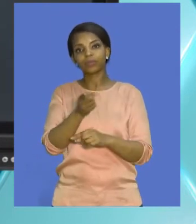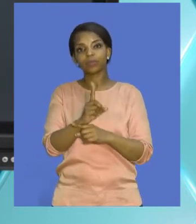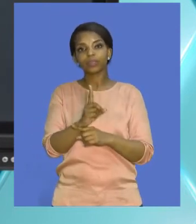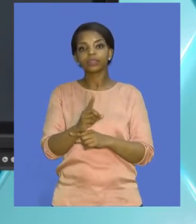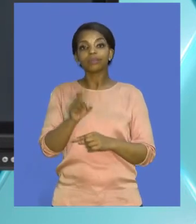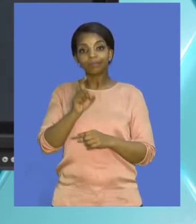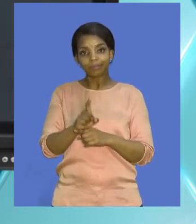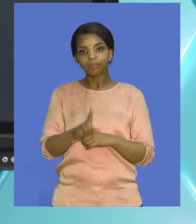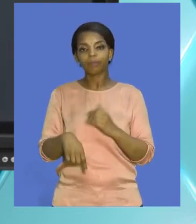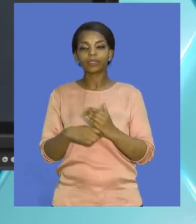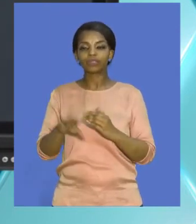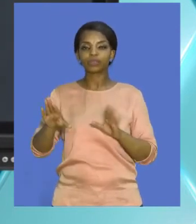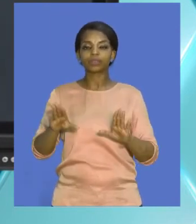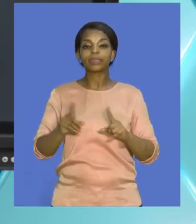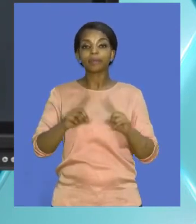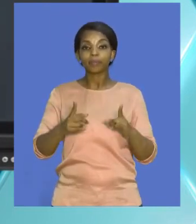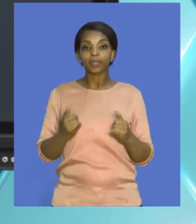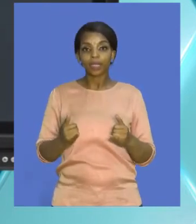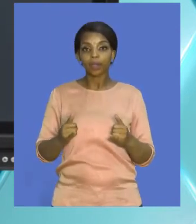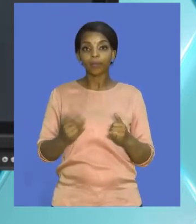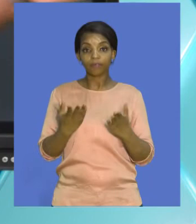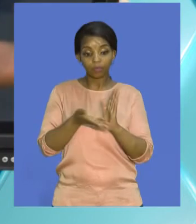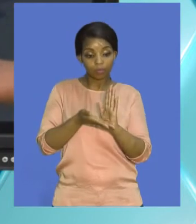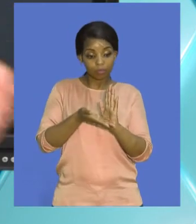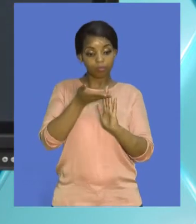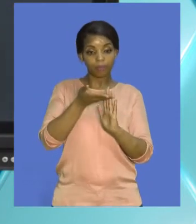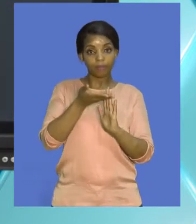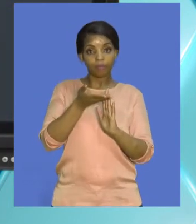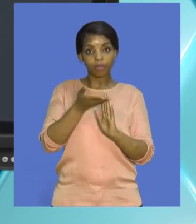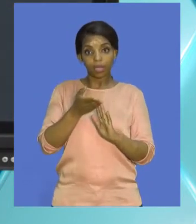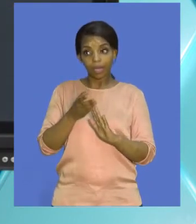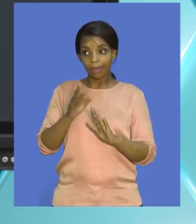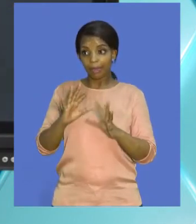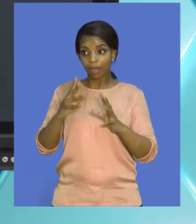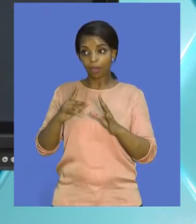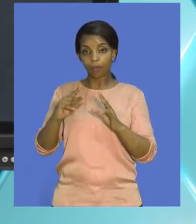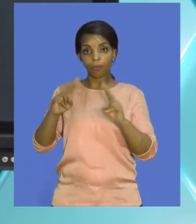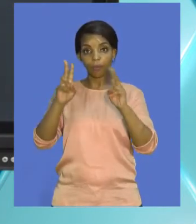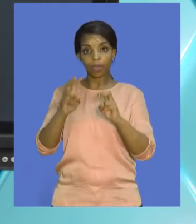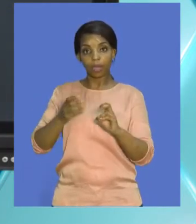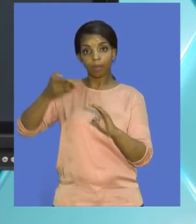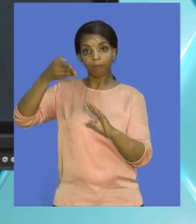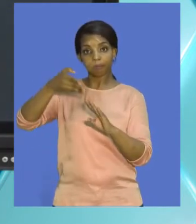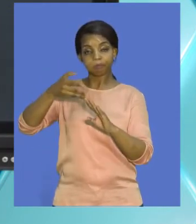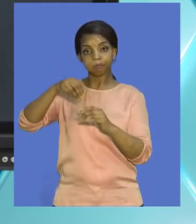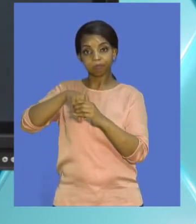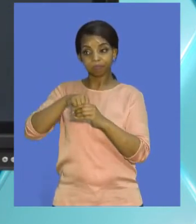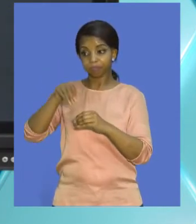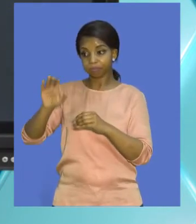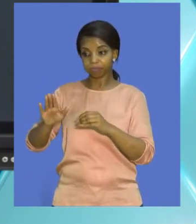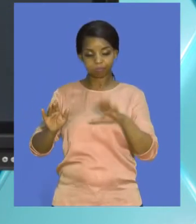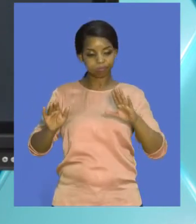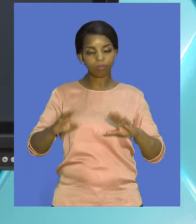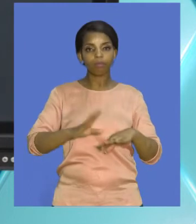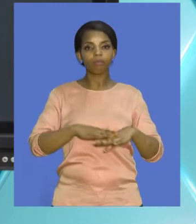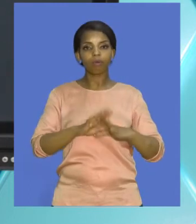charges. So increasing the product of the charges increases the force by the same proportion, which is basically what it means when it